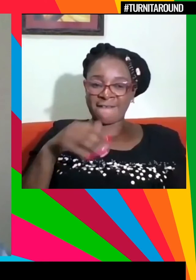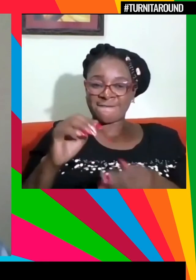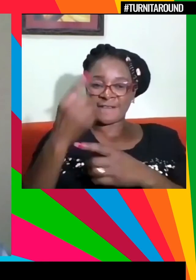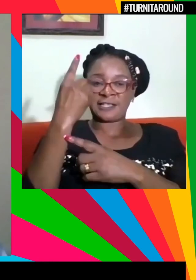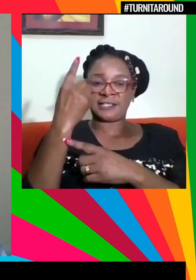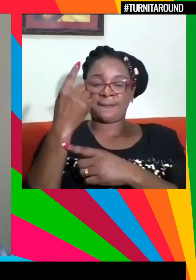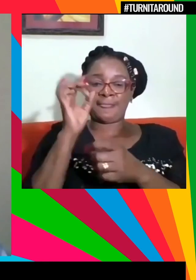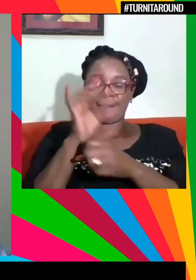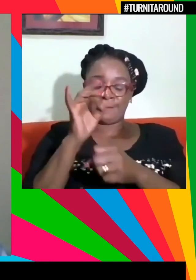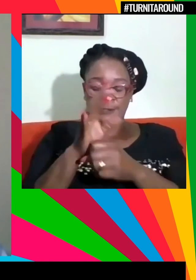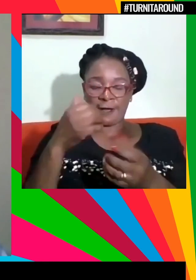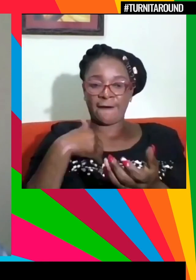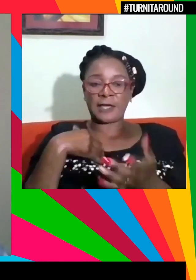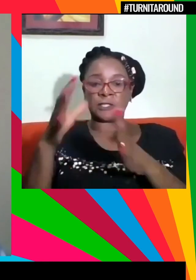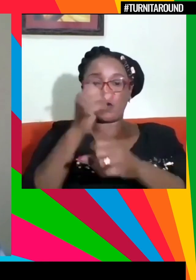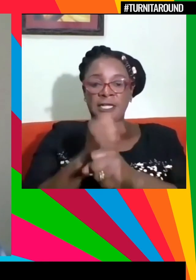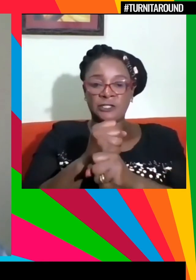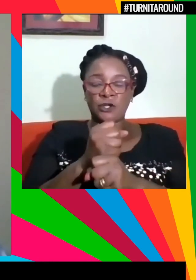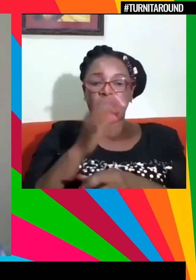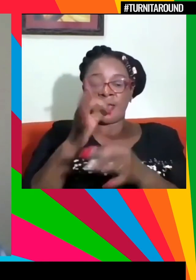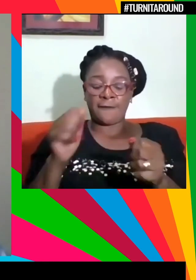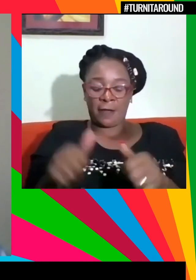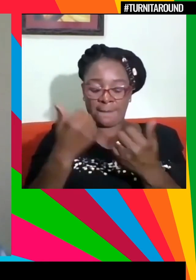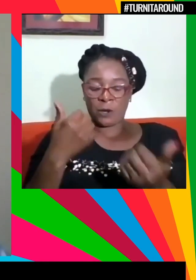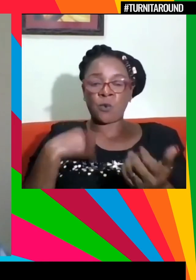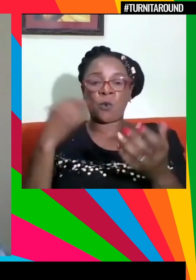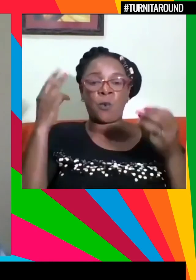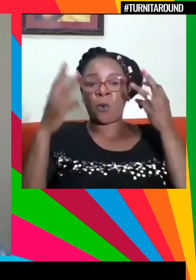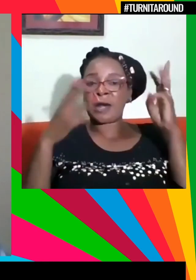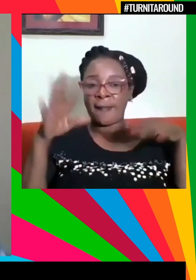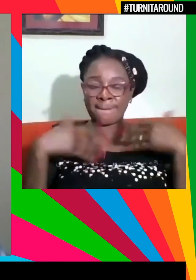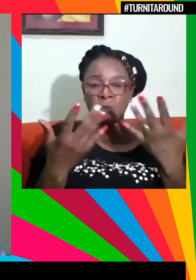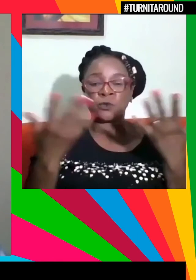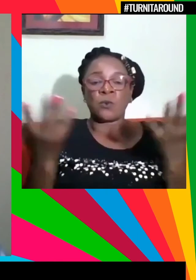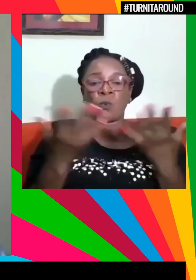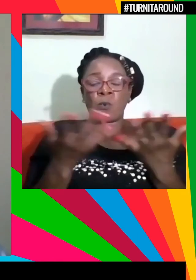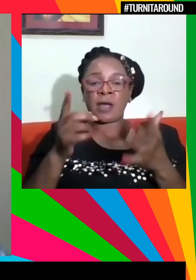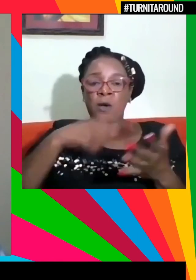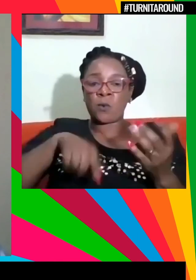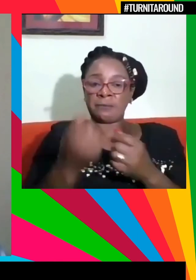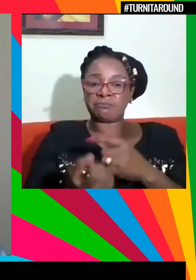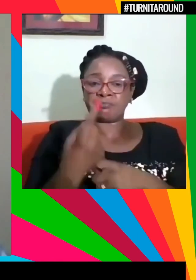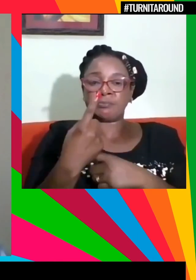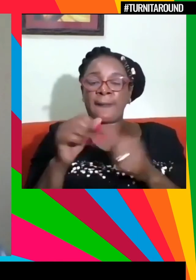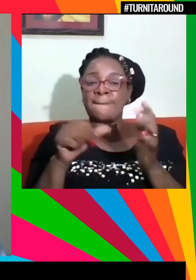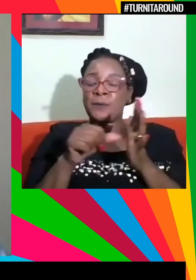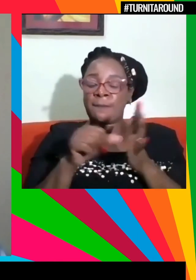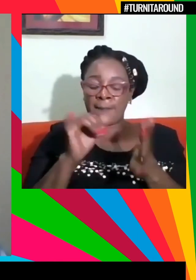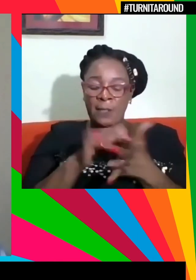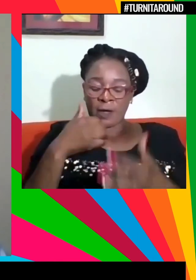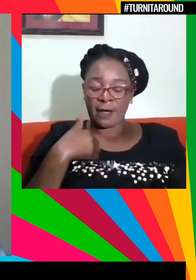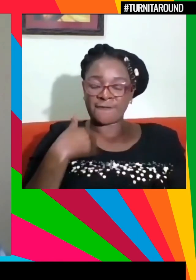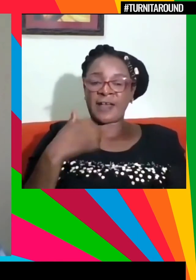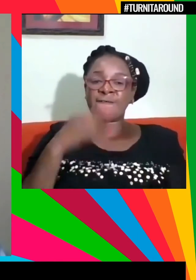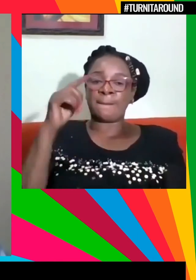in terms of as an organization, if you're worried about where do we start, this problem is so big, pick a point and